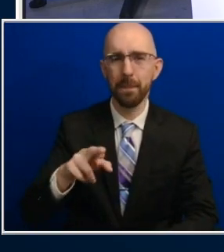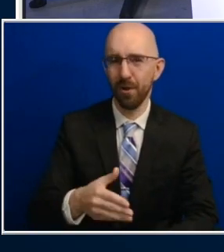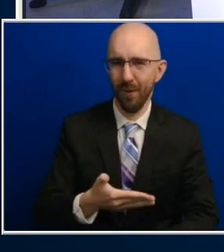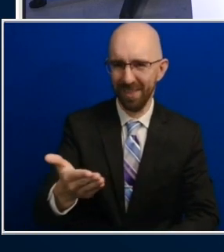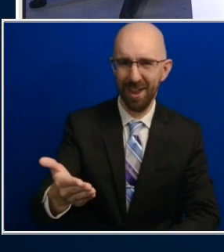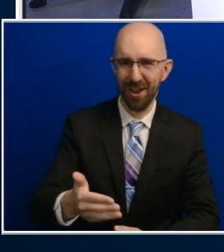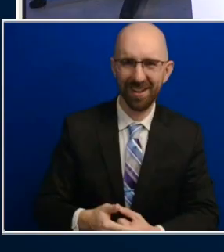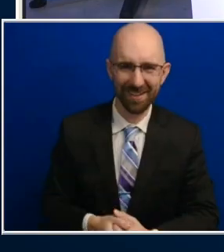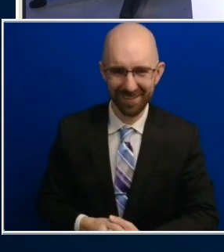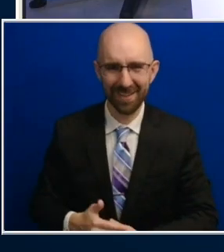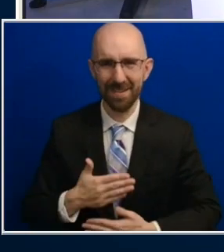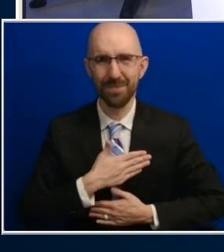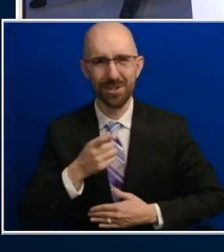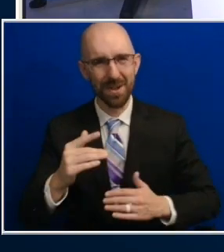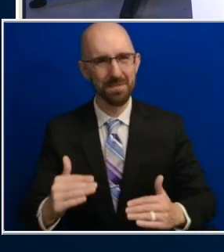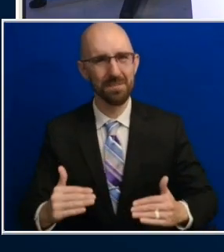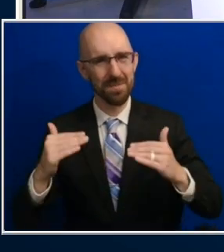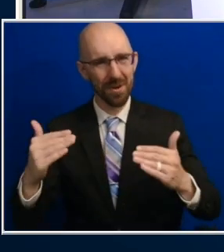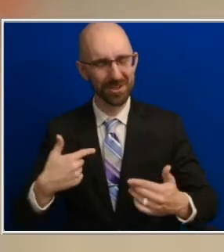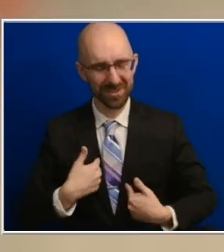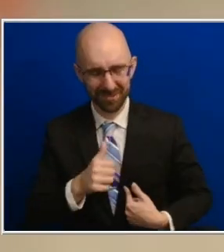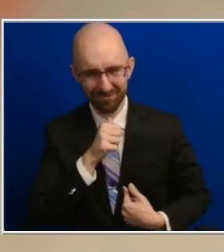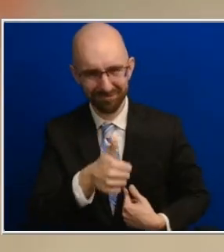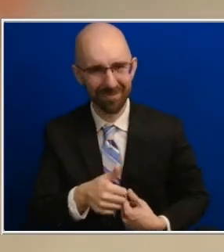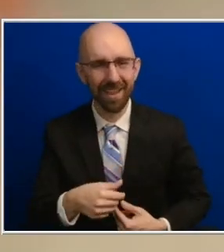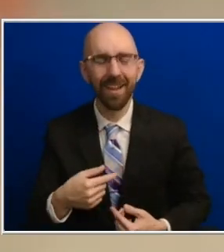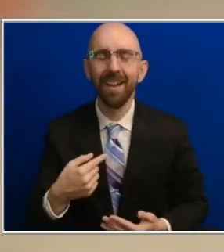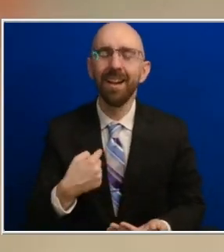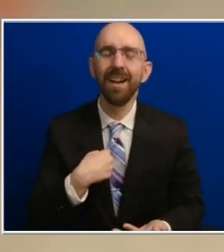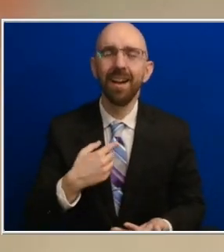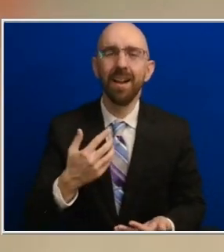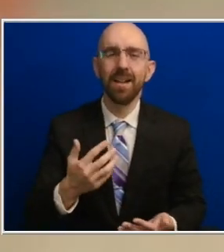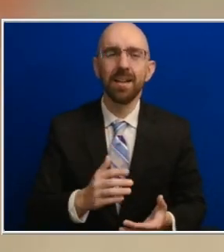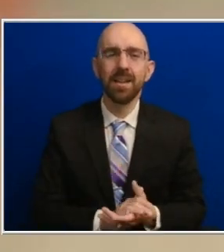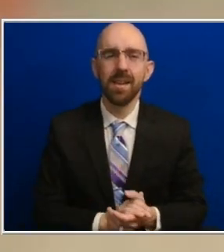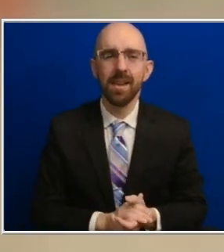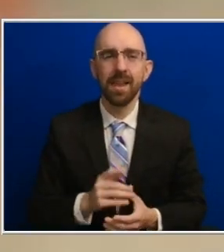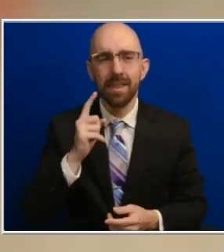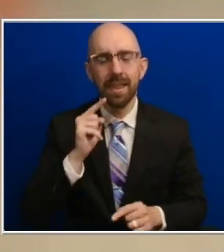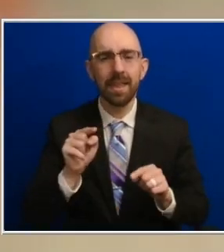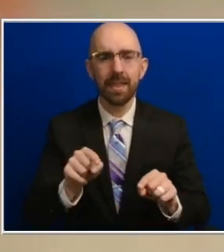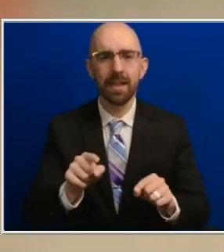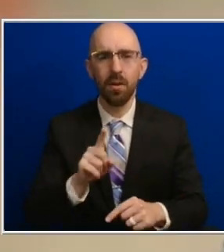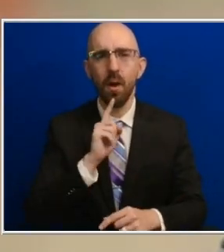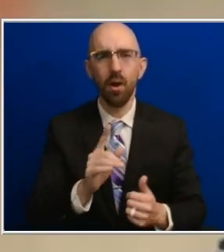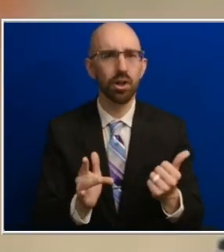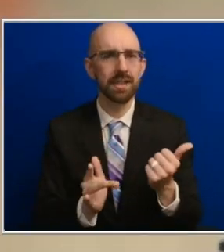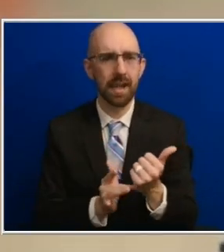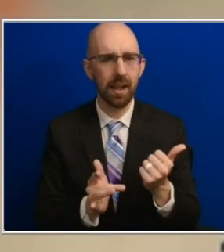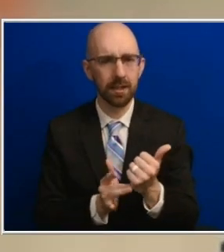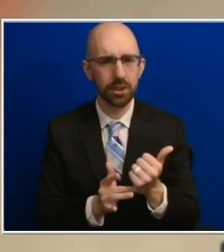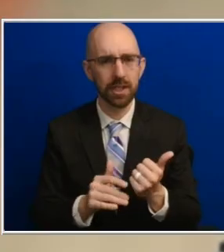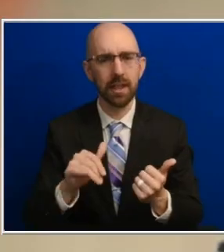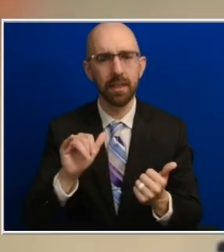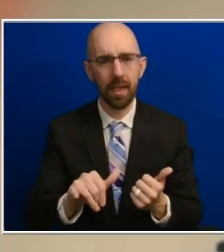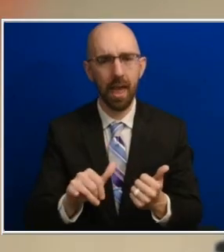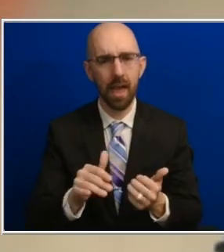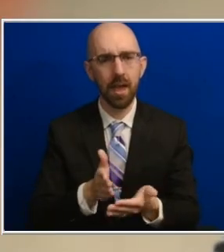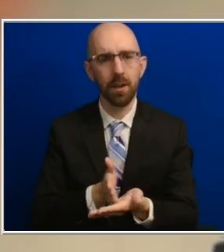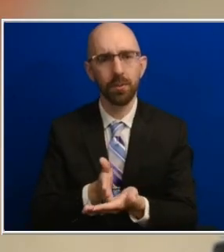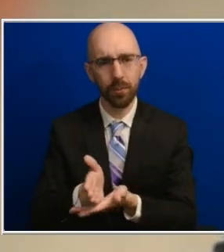I appreciate the promotion, but no, I think these are technology